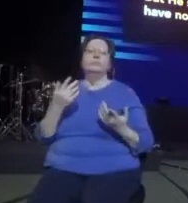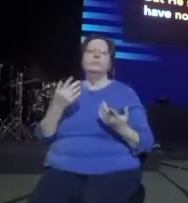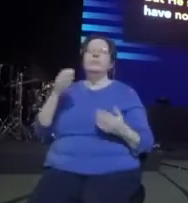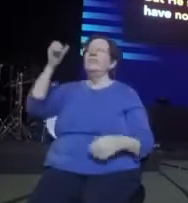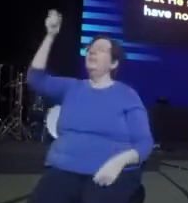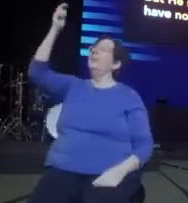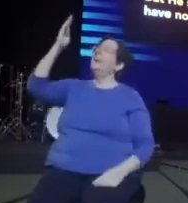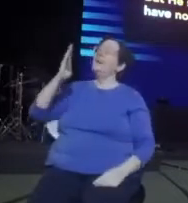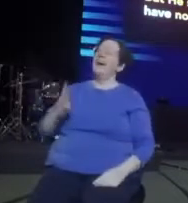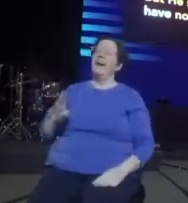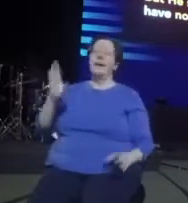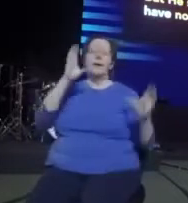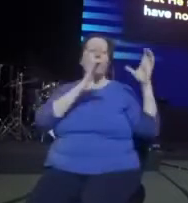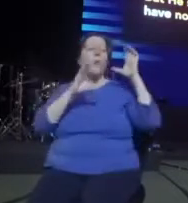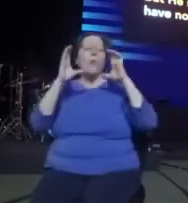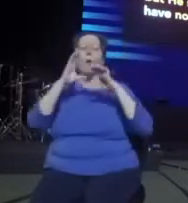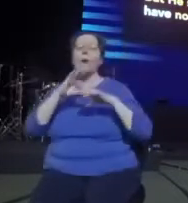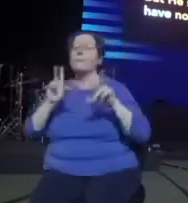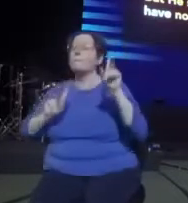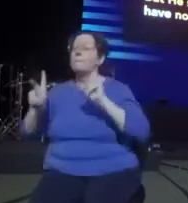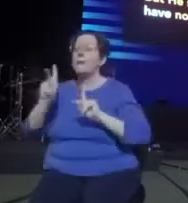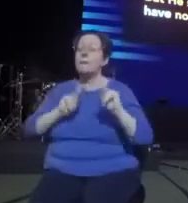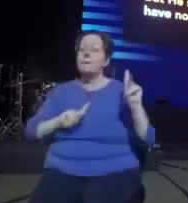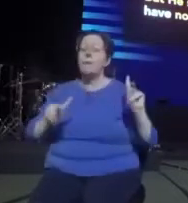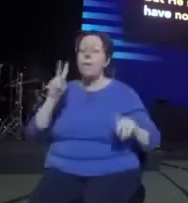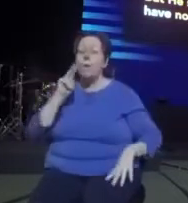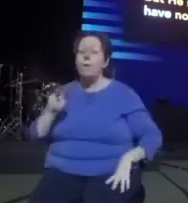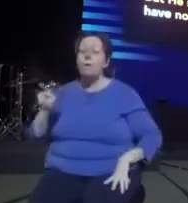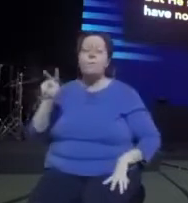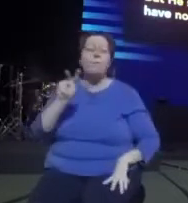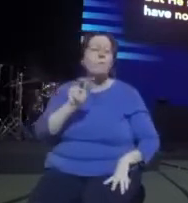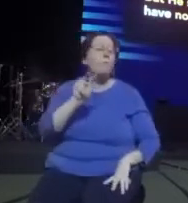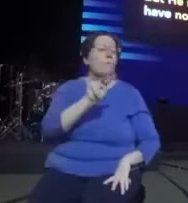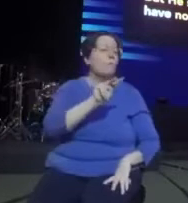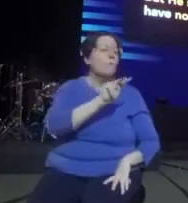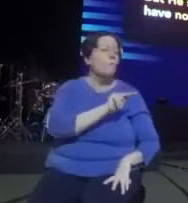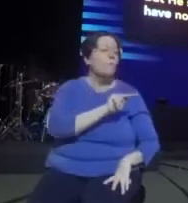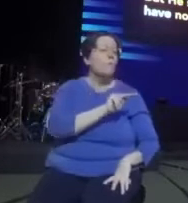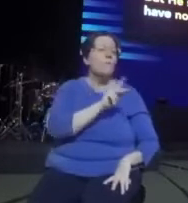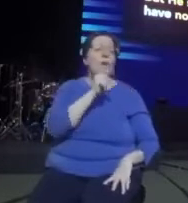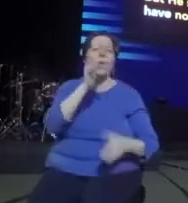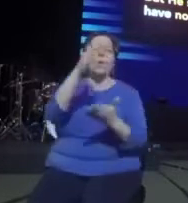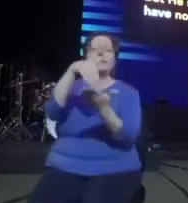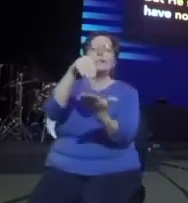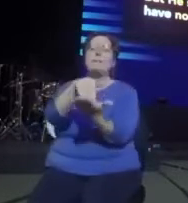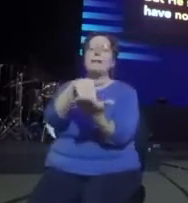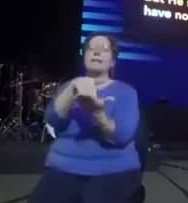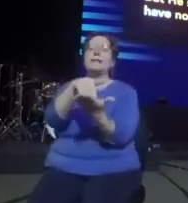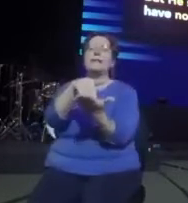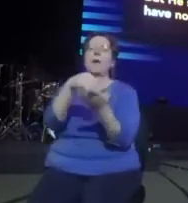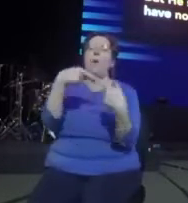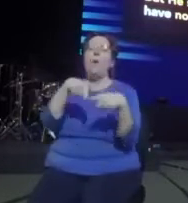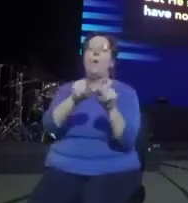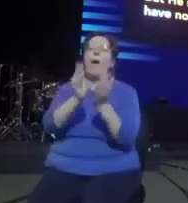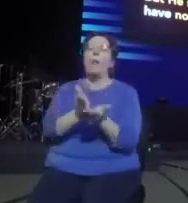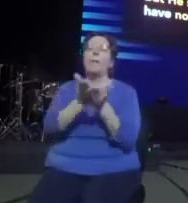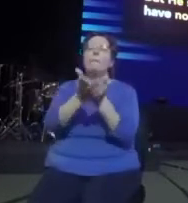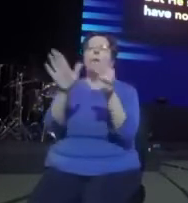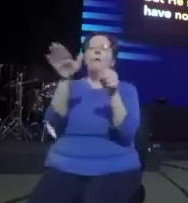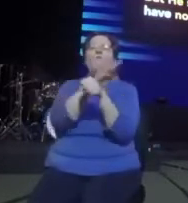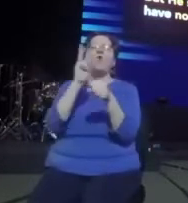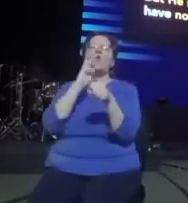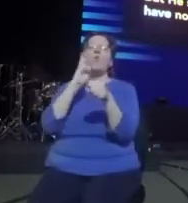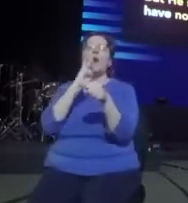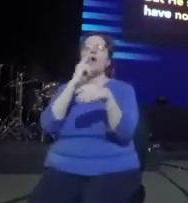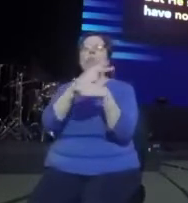God is looking for a people who will keep him in the midst of their boat sinking as the authority